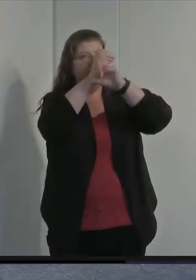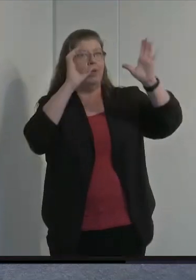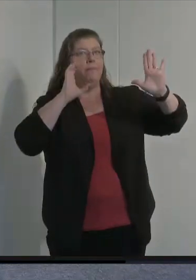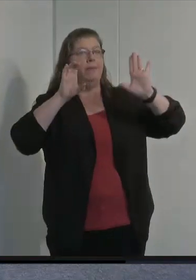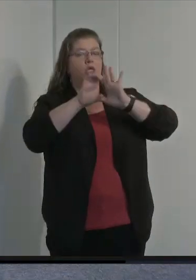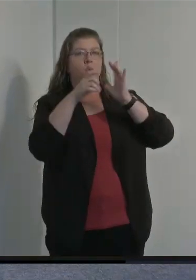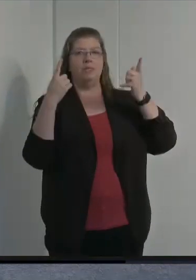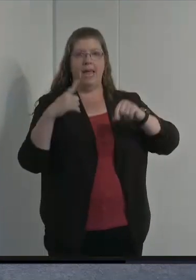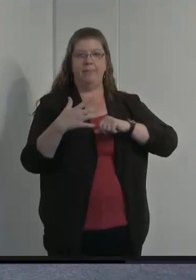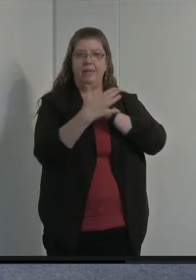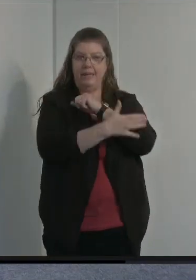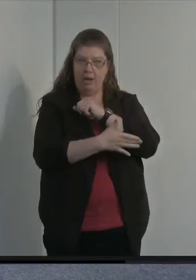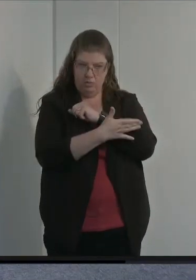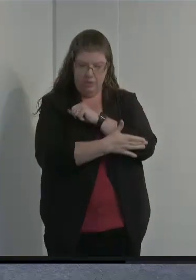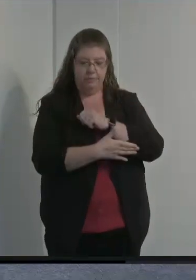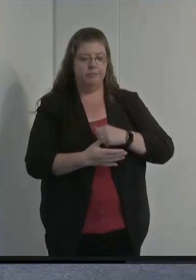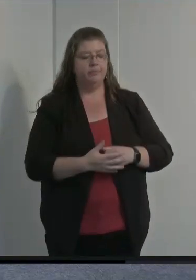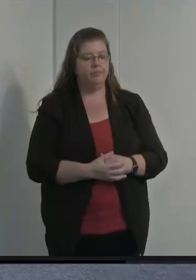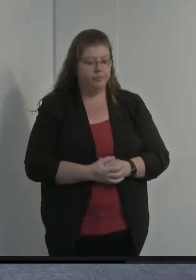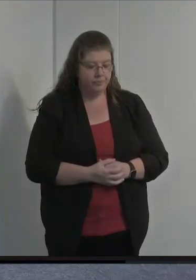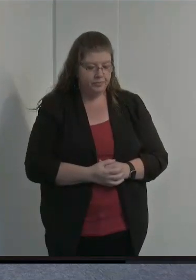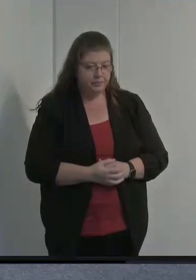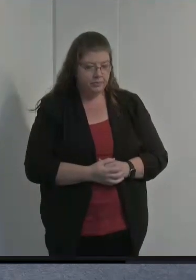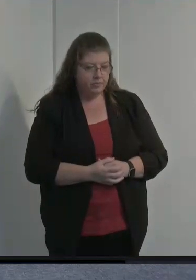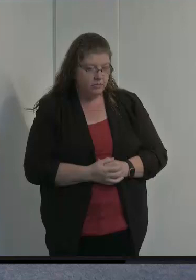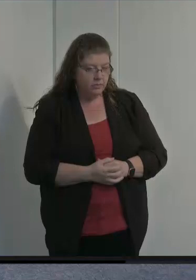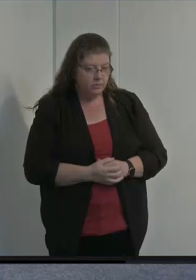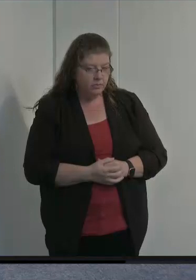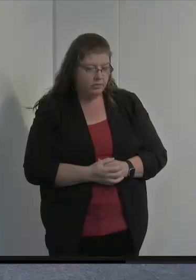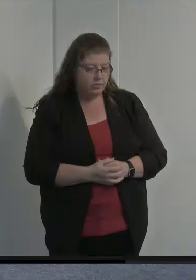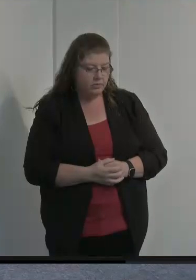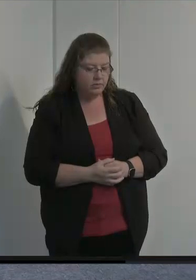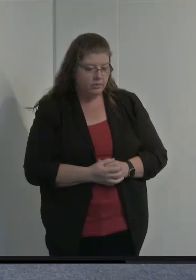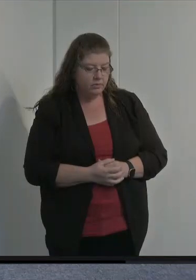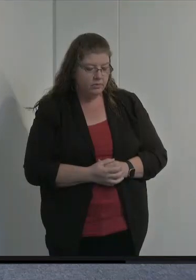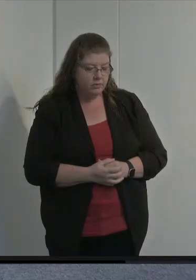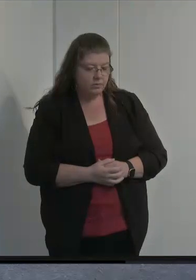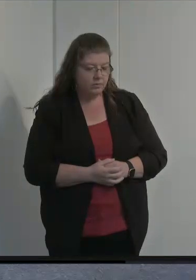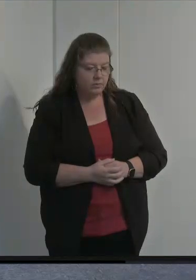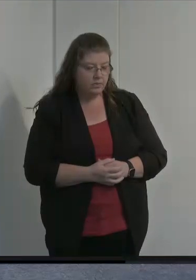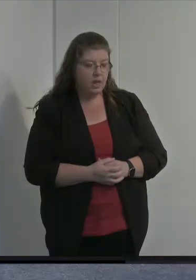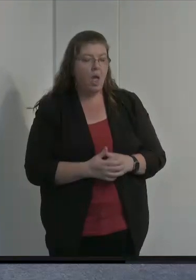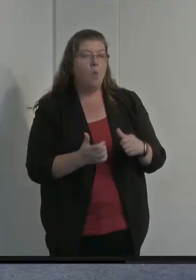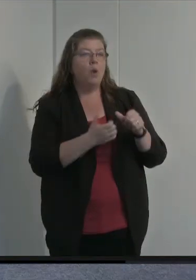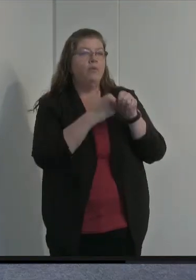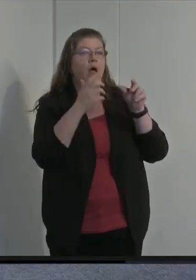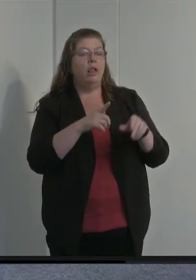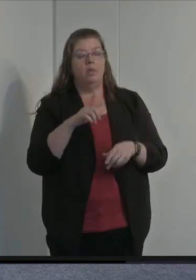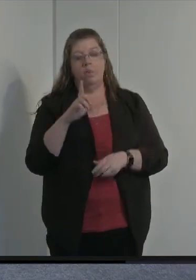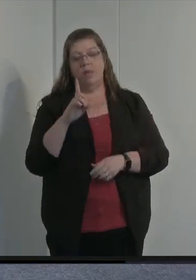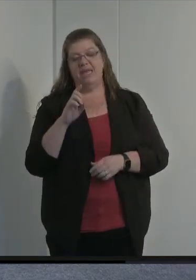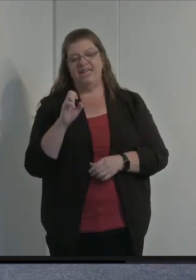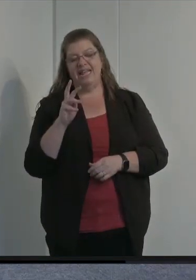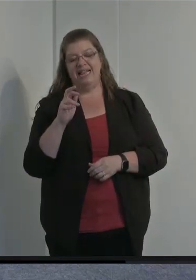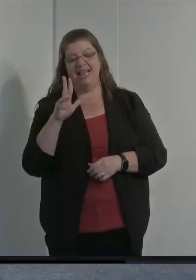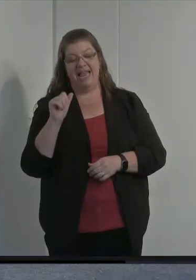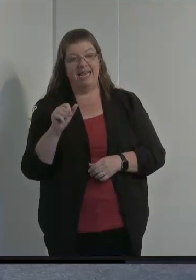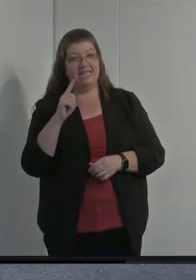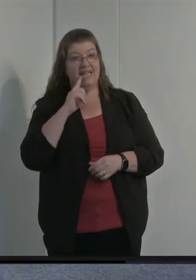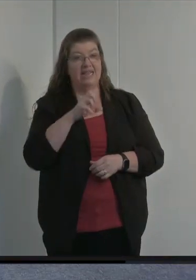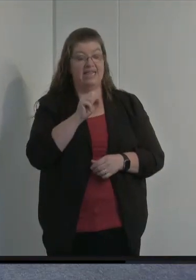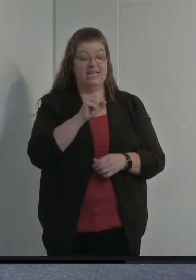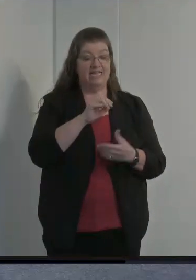county. I'd like to follow up on what Delaney asked about, which is city of Santa